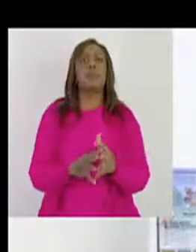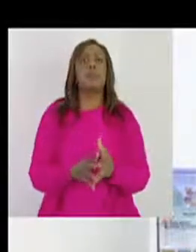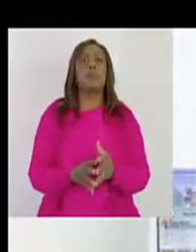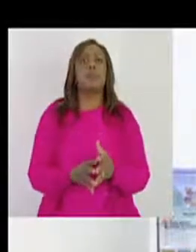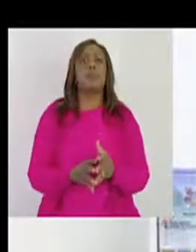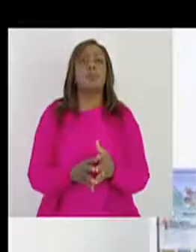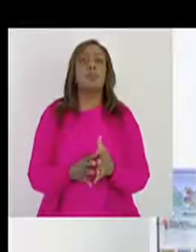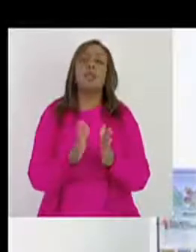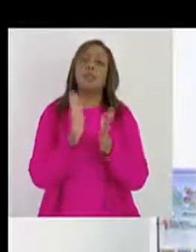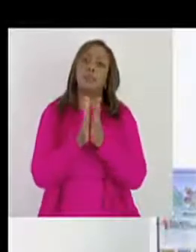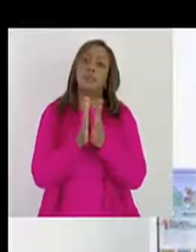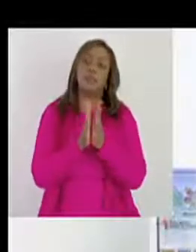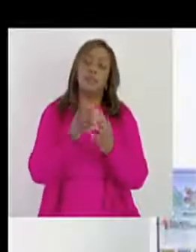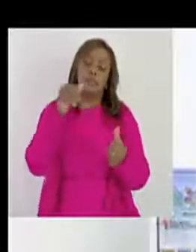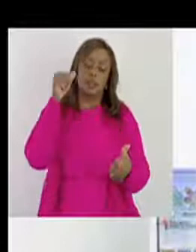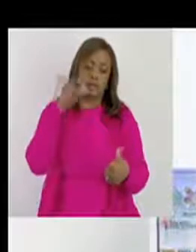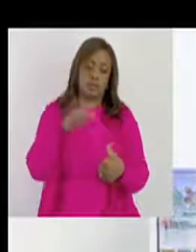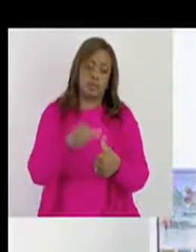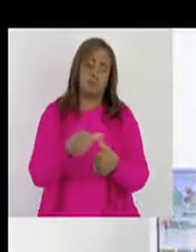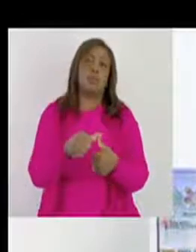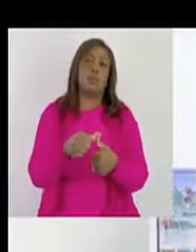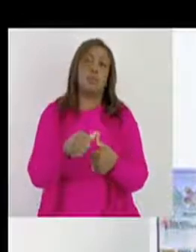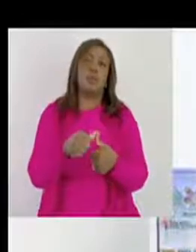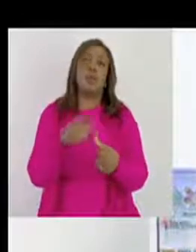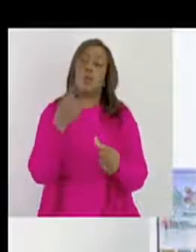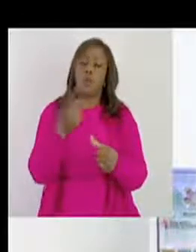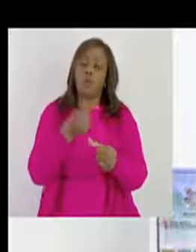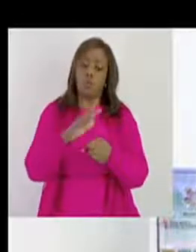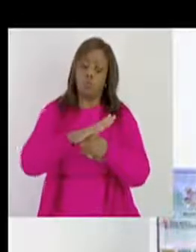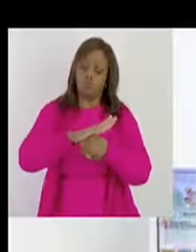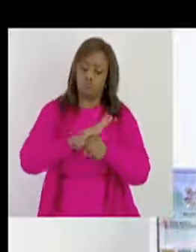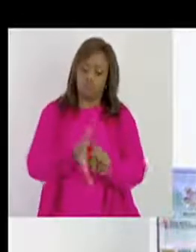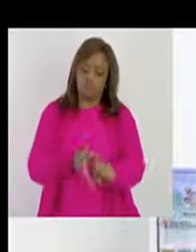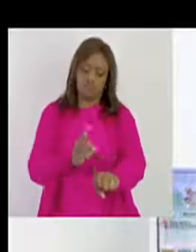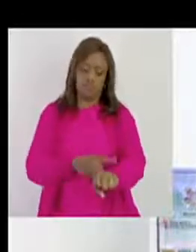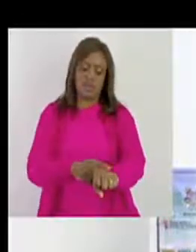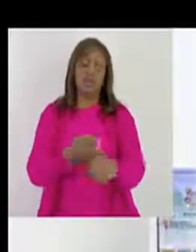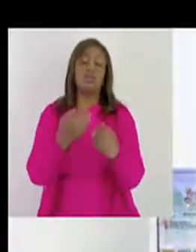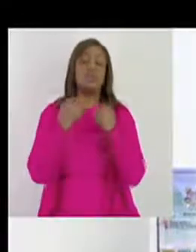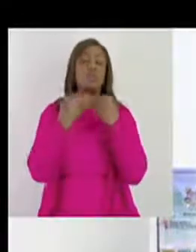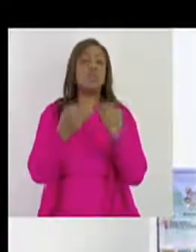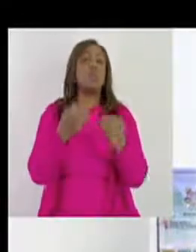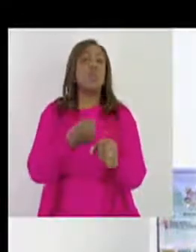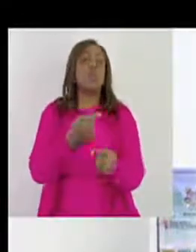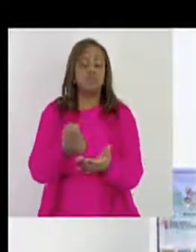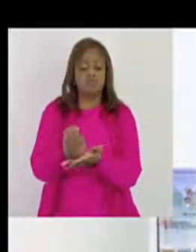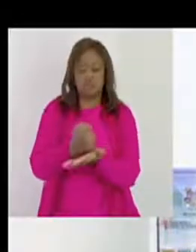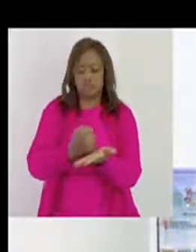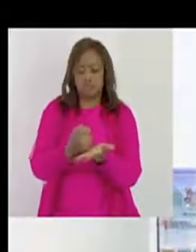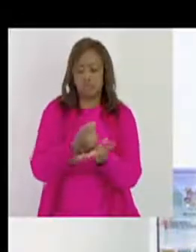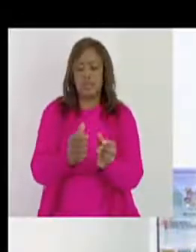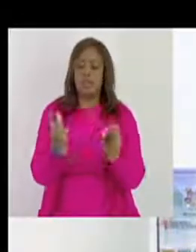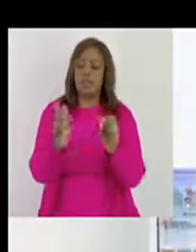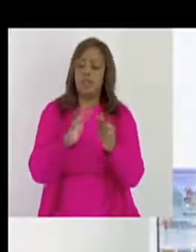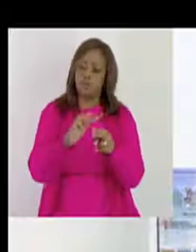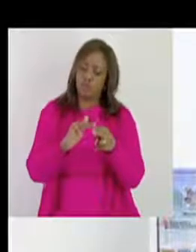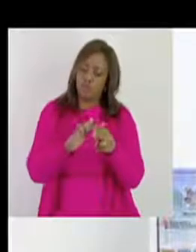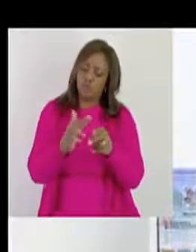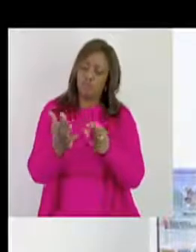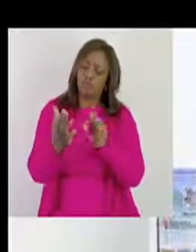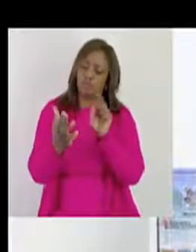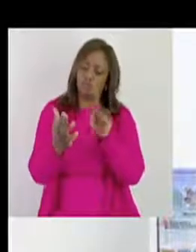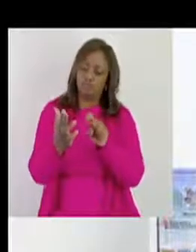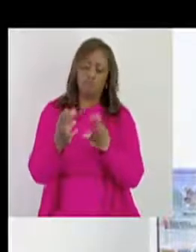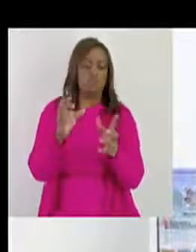And please remember, during this time, it is very, very important that in whatever you do, you always wear a